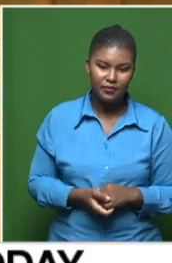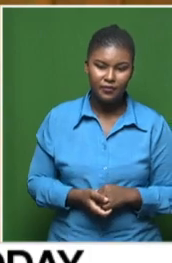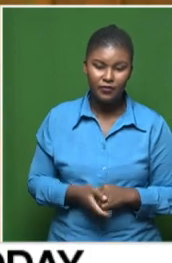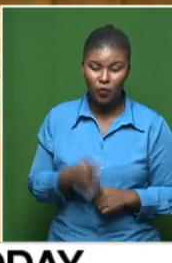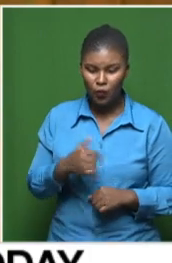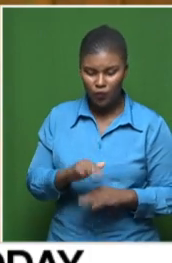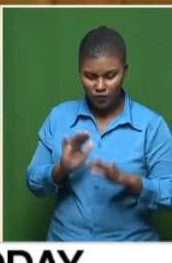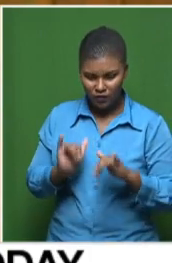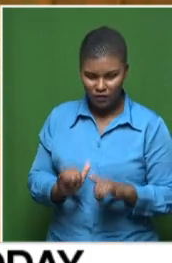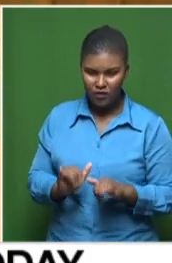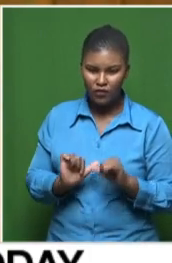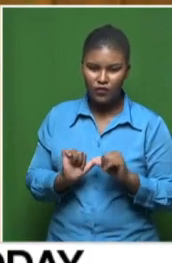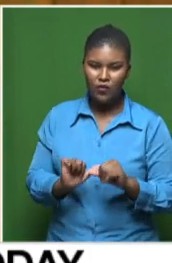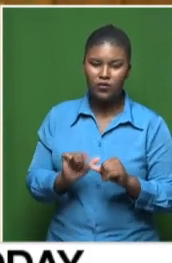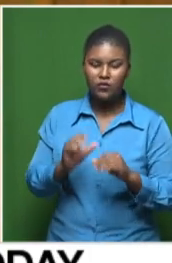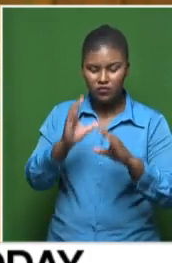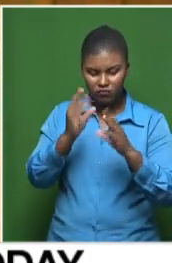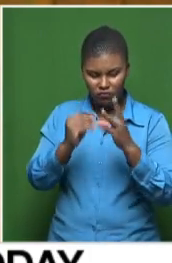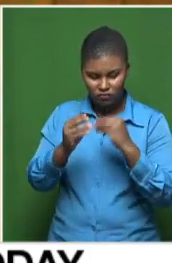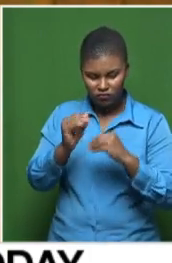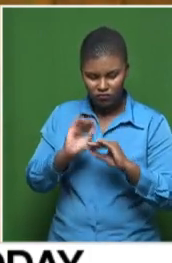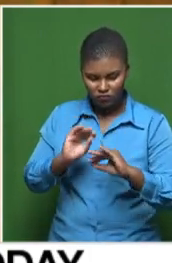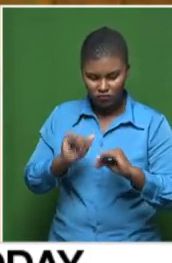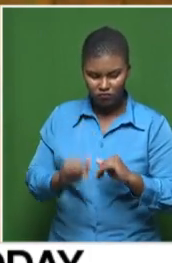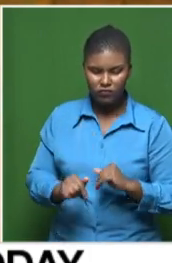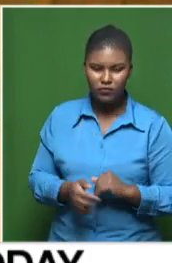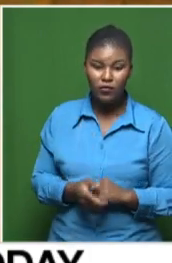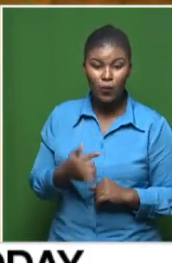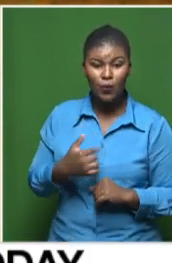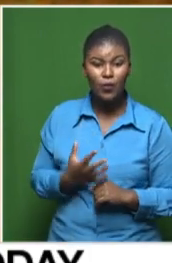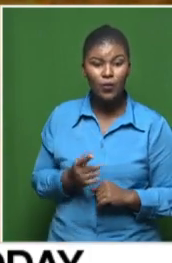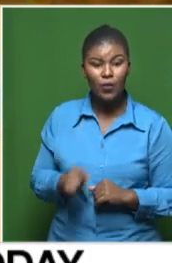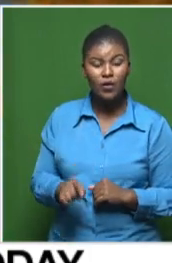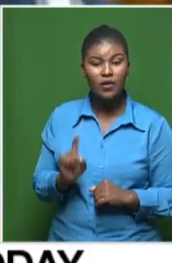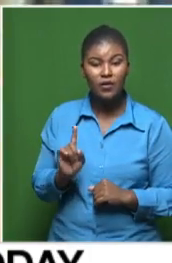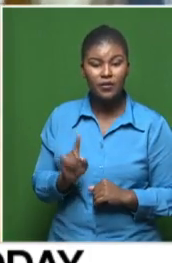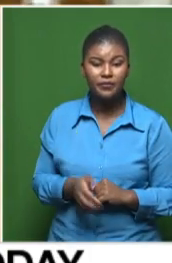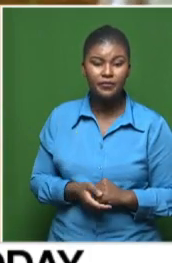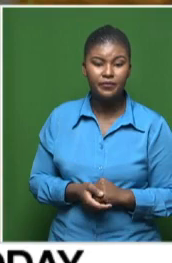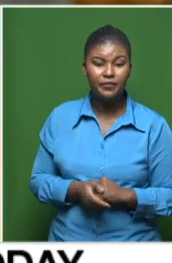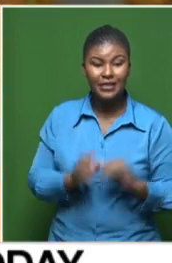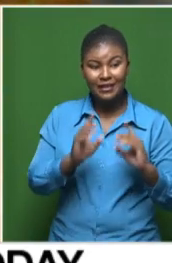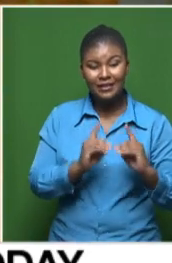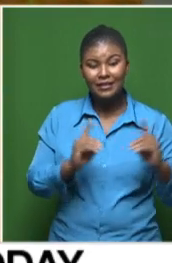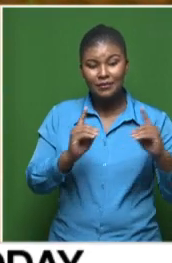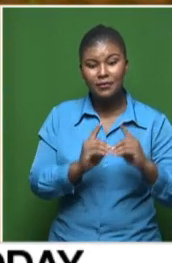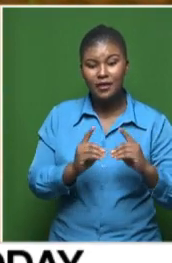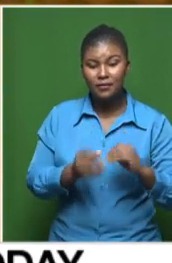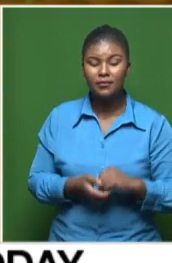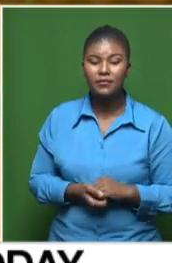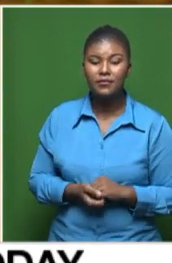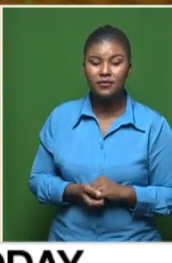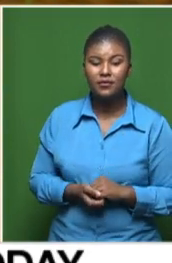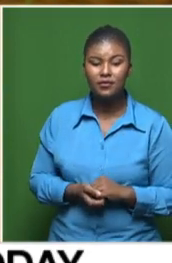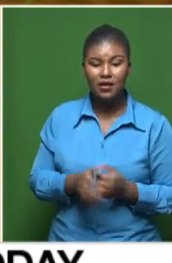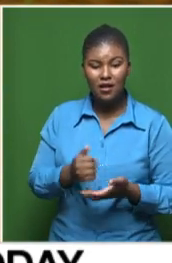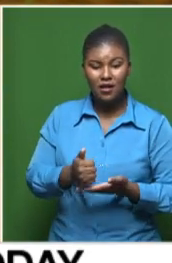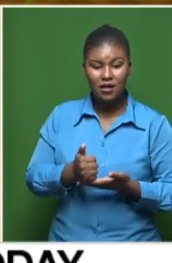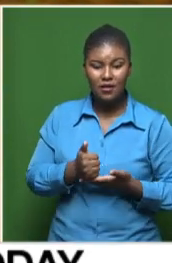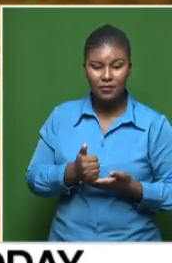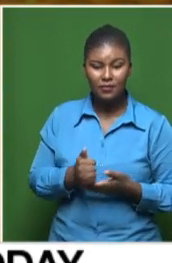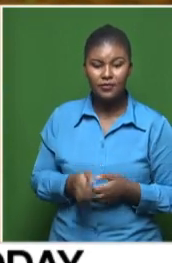be concentrating here. But what we want here is the department to assist